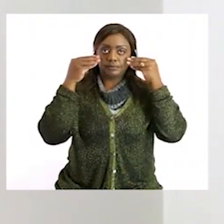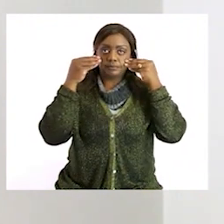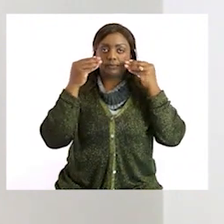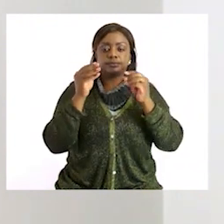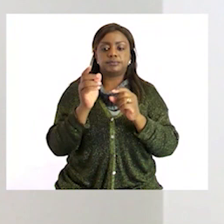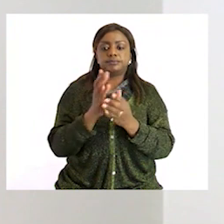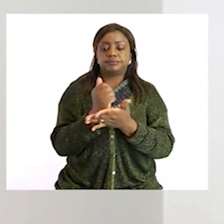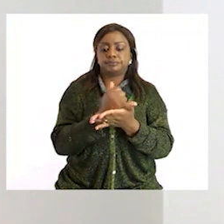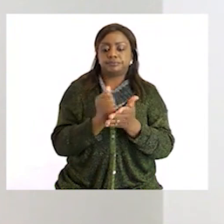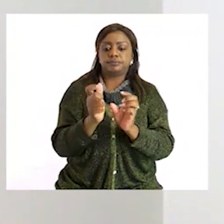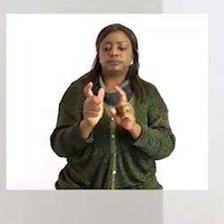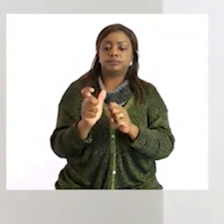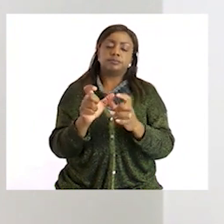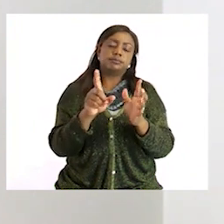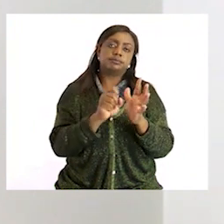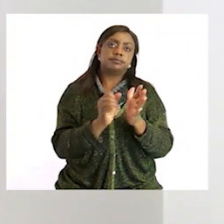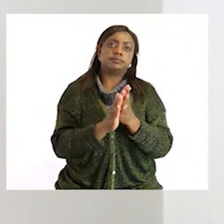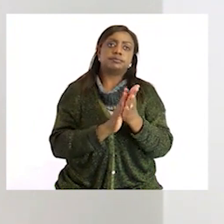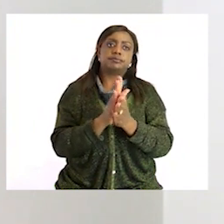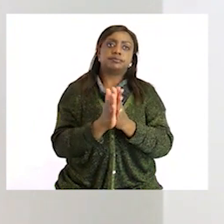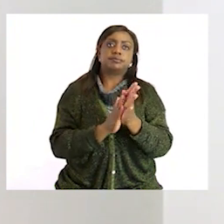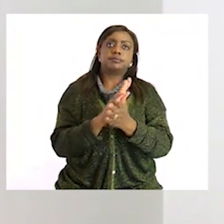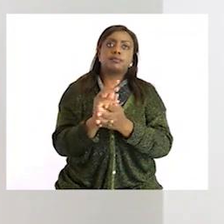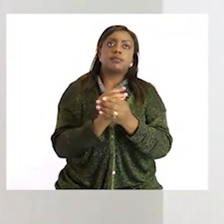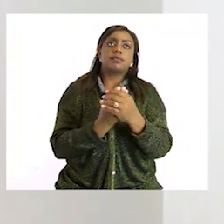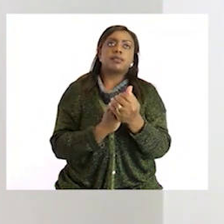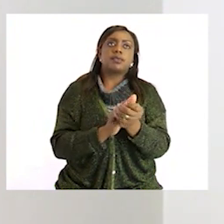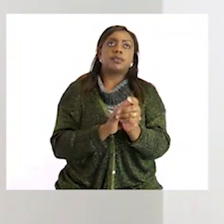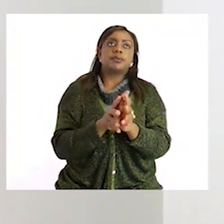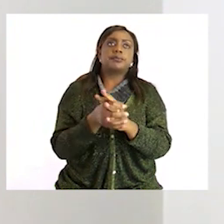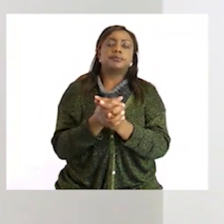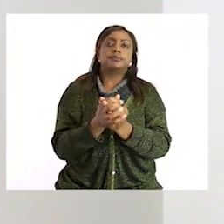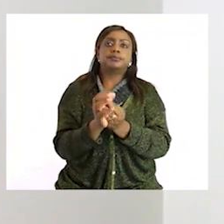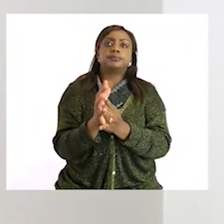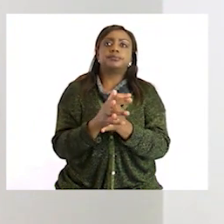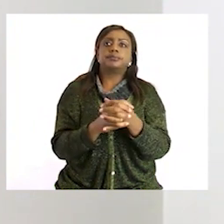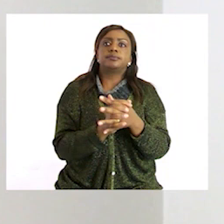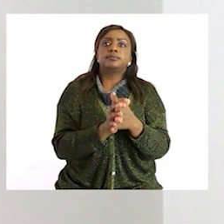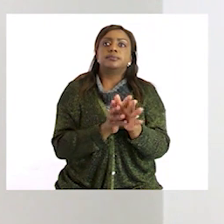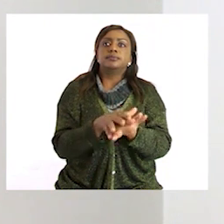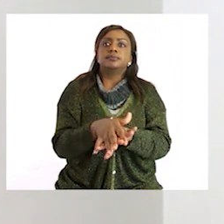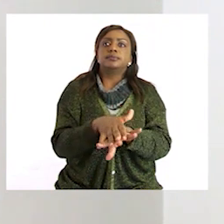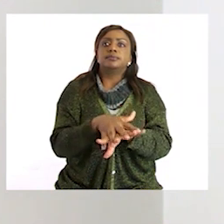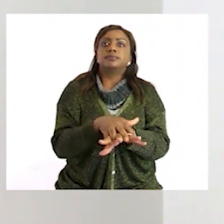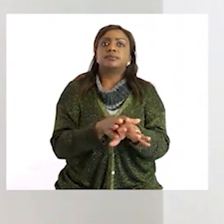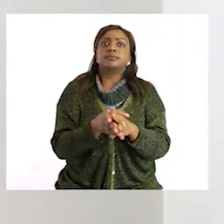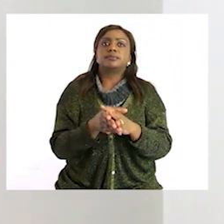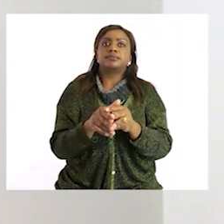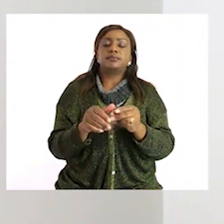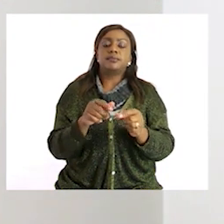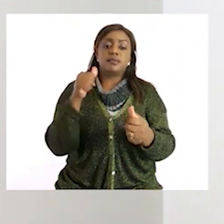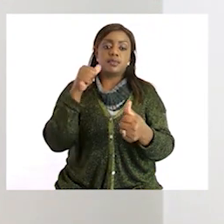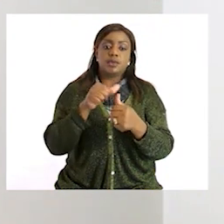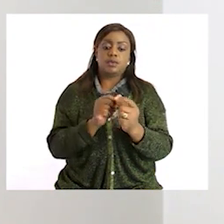our hands. Let's rub it through our fingers and around our hands. And also do not forget